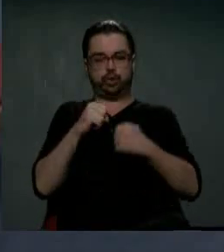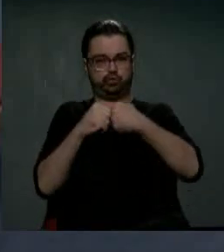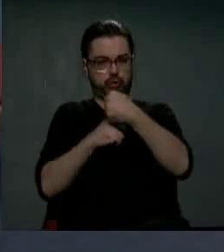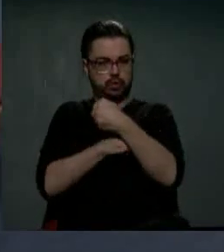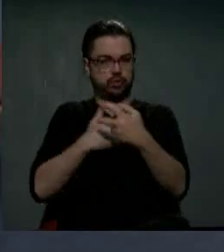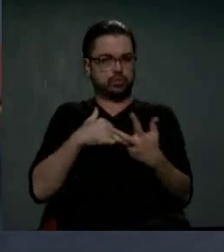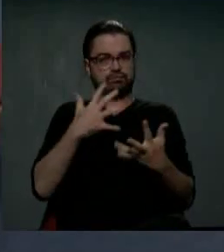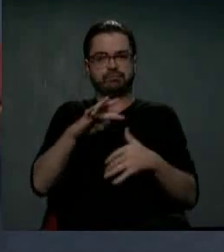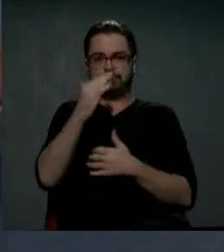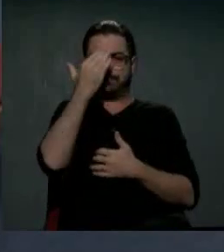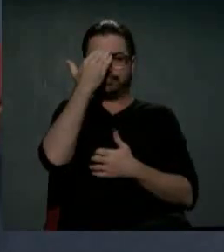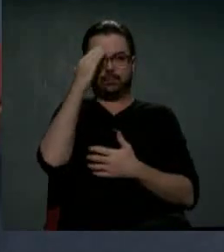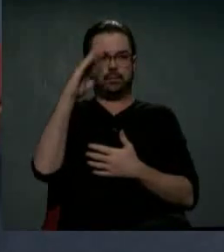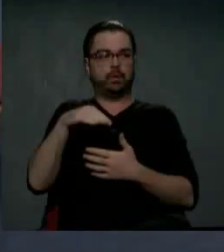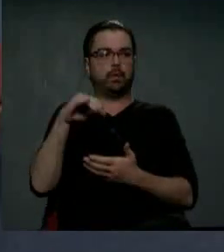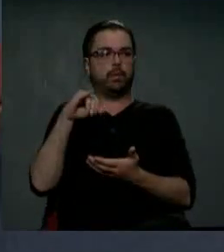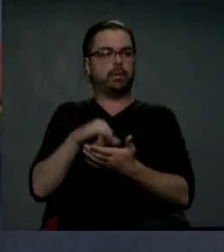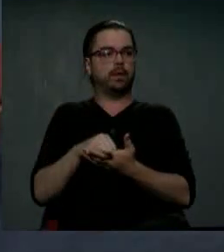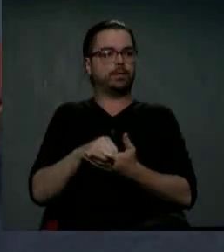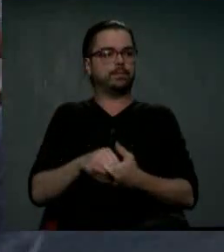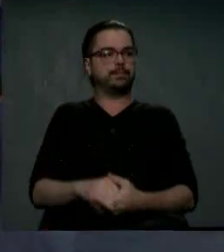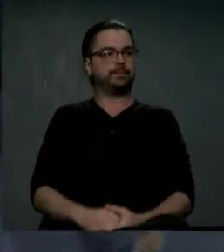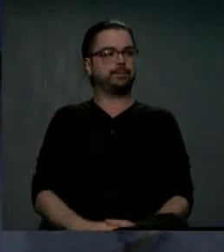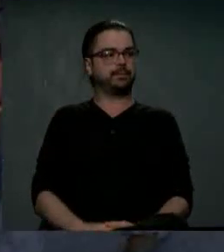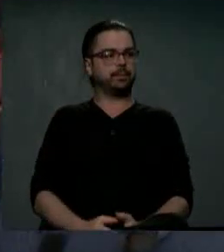that. Okay.